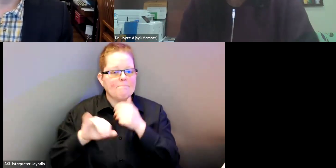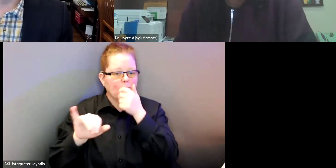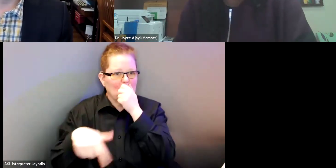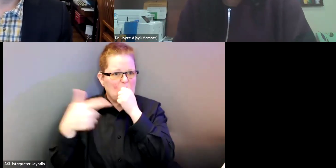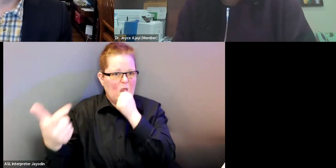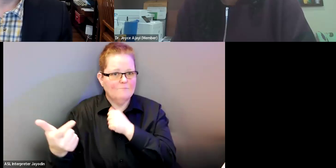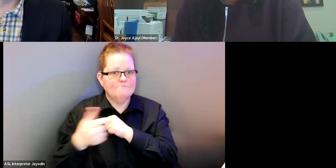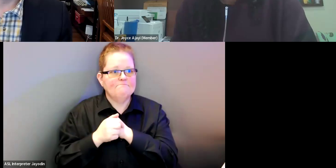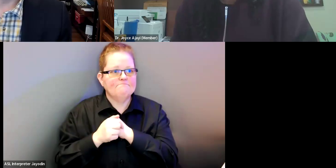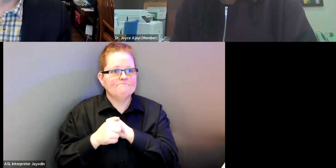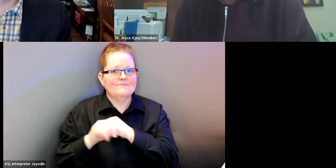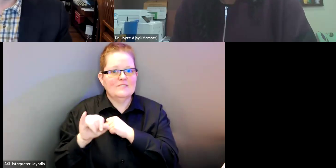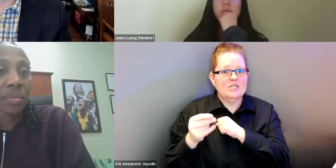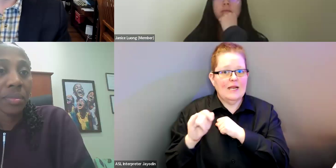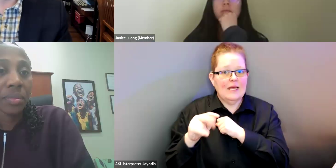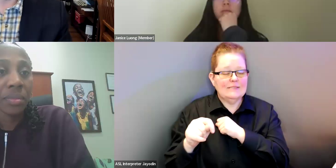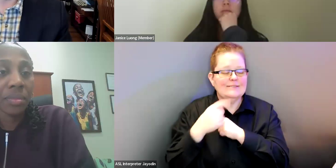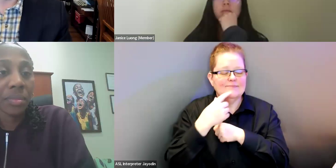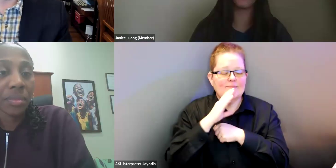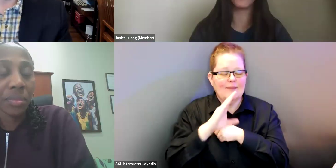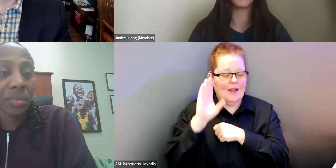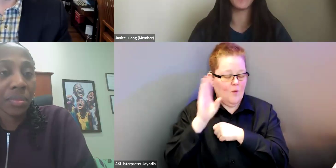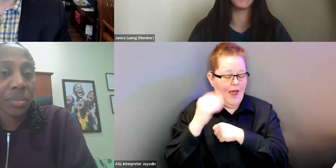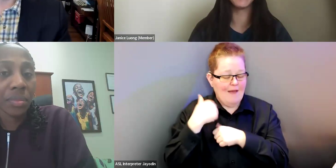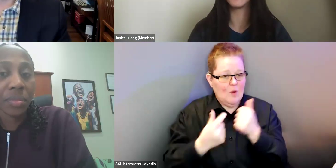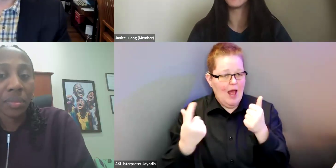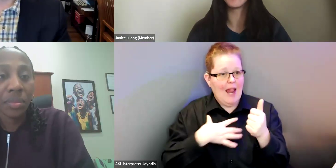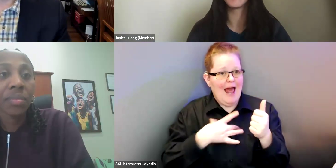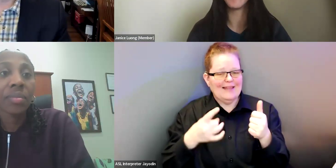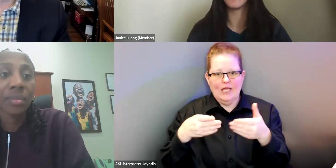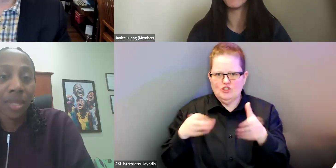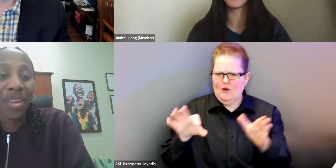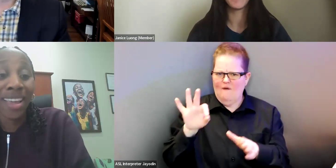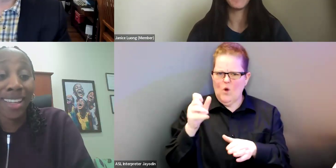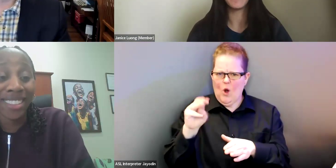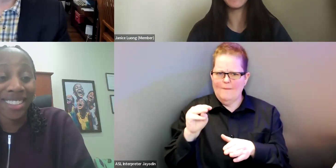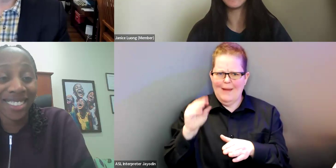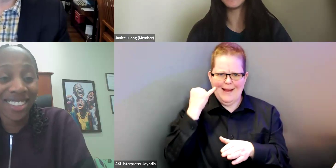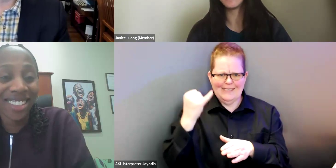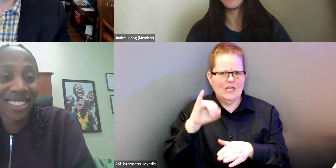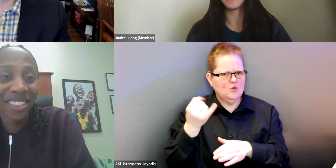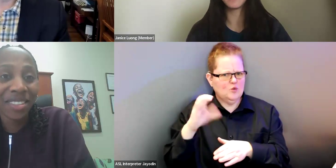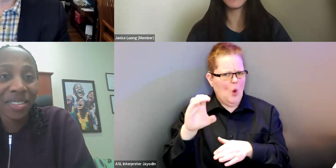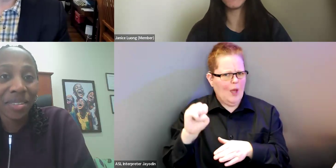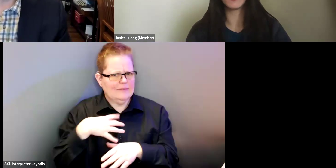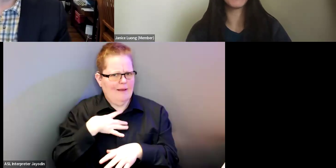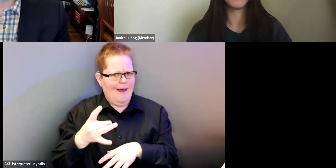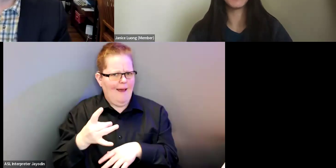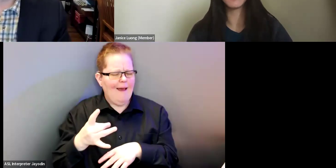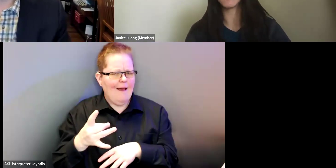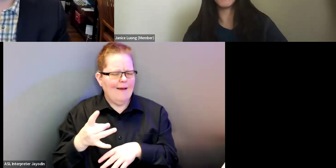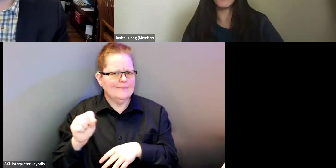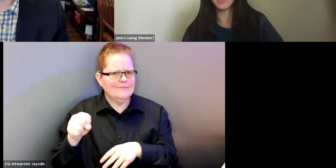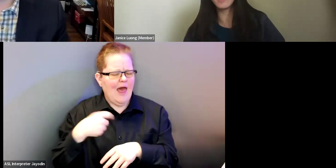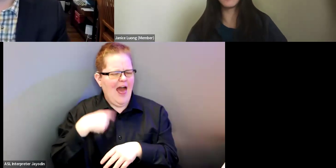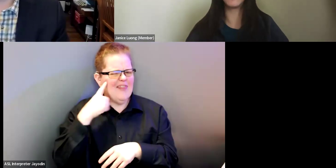Hi, everyone. I really like that idea of the general forum day, Joyce. And I think Josh